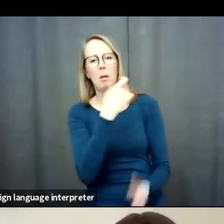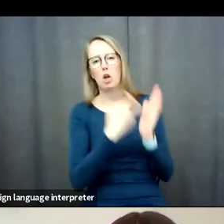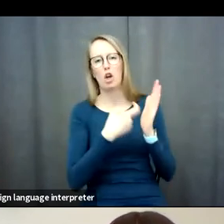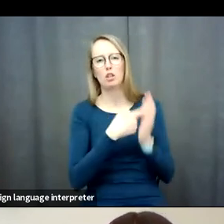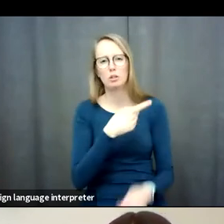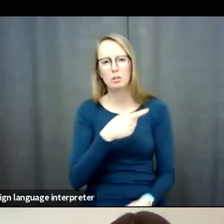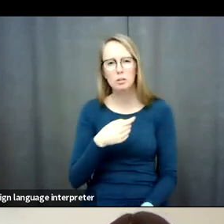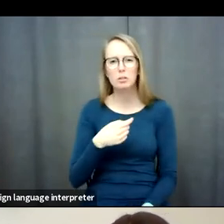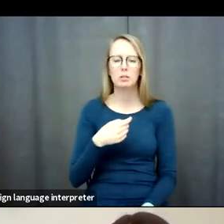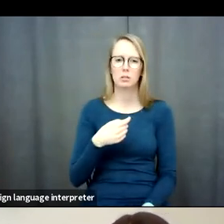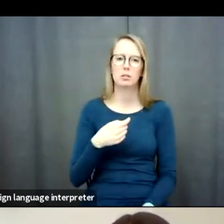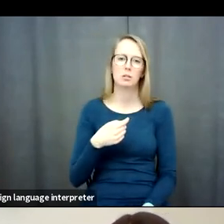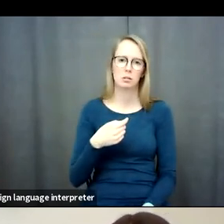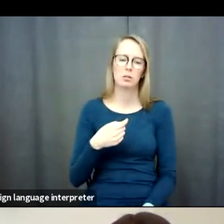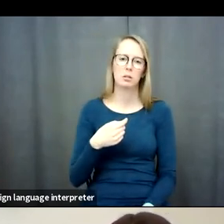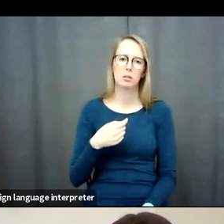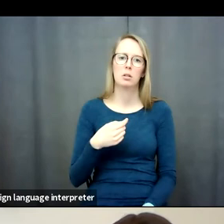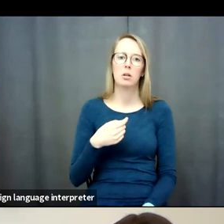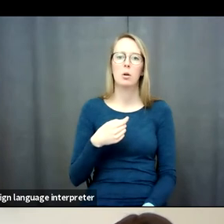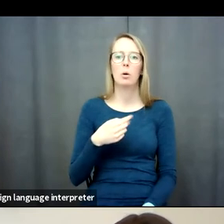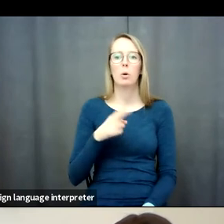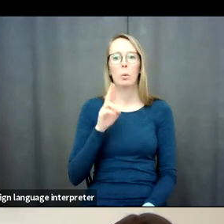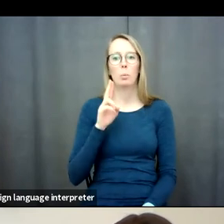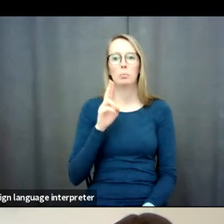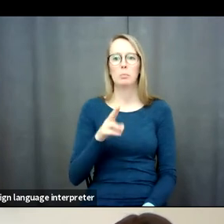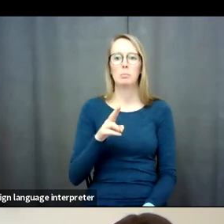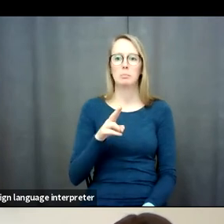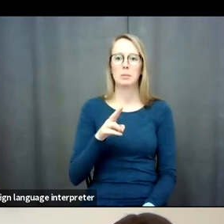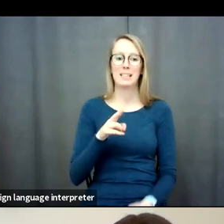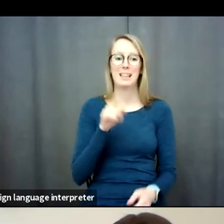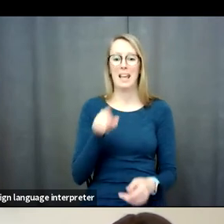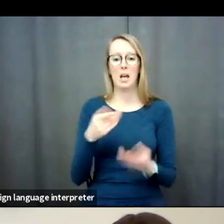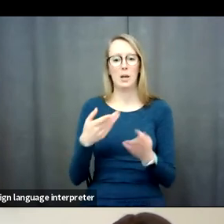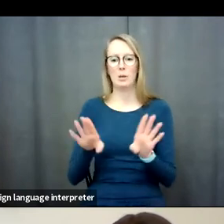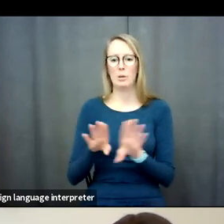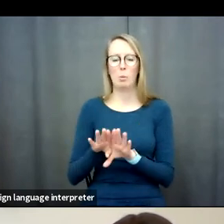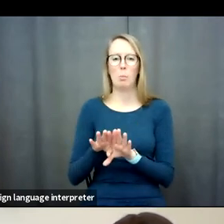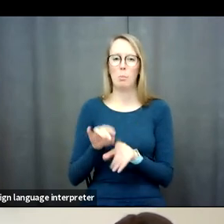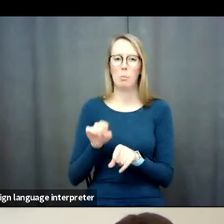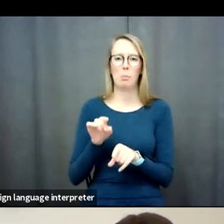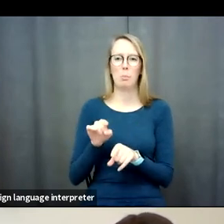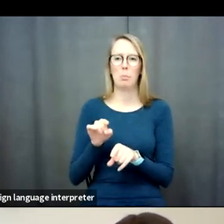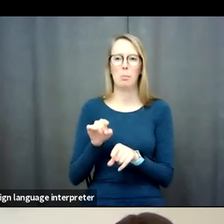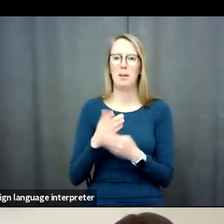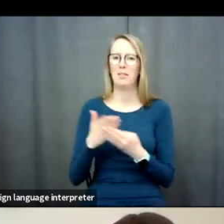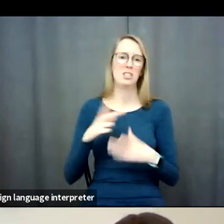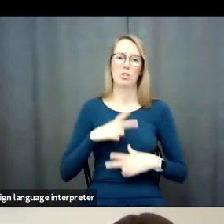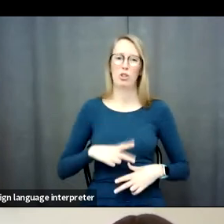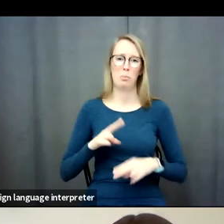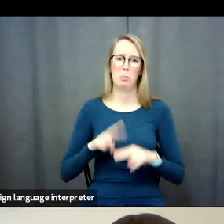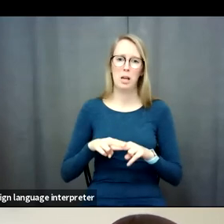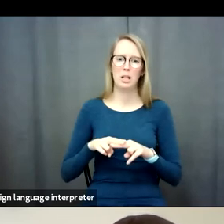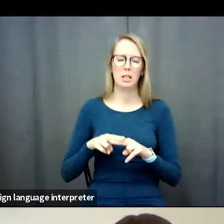wall towards this study room. And that made this study room an unsafe place and a